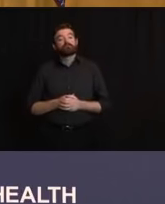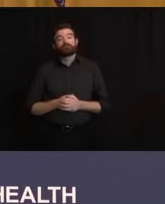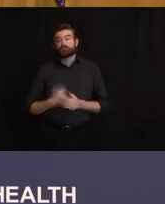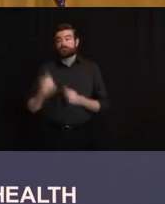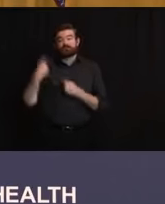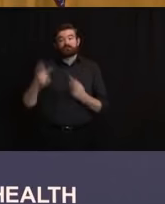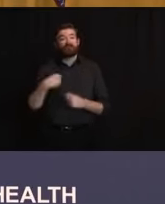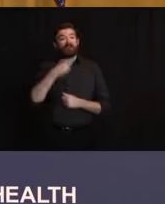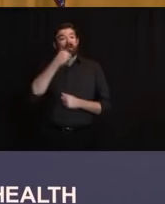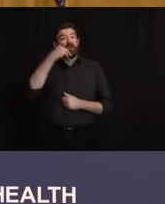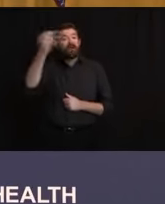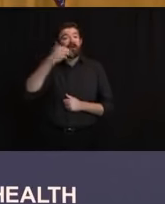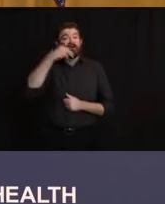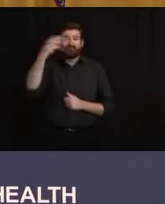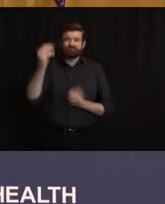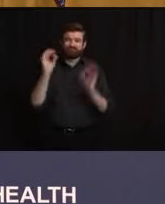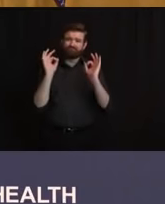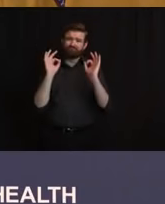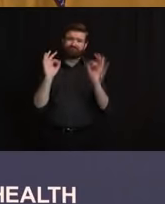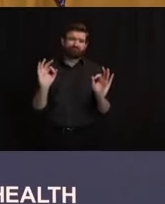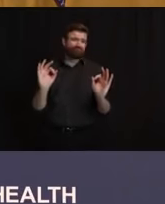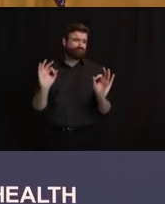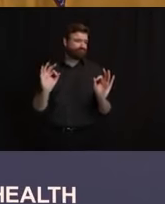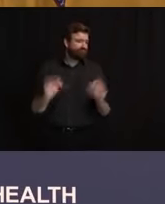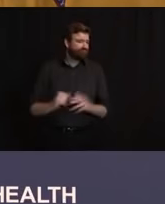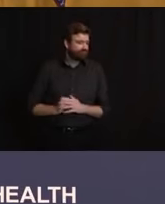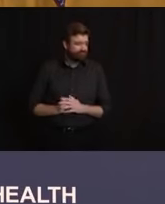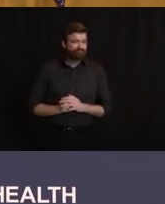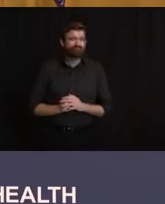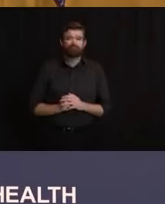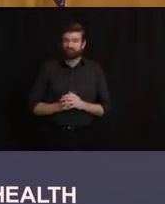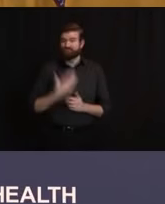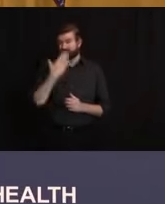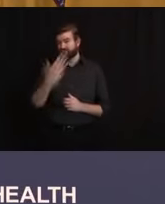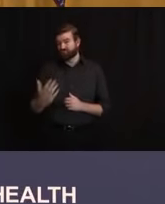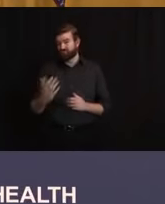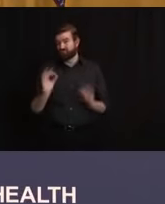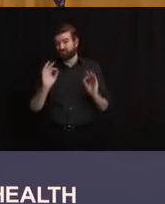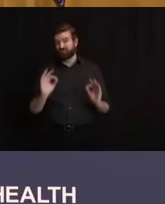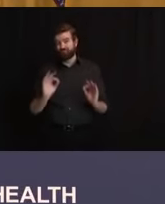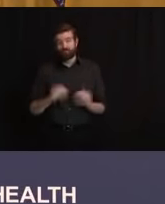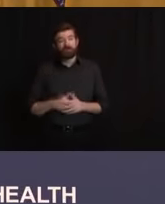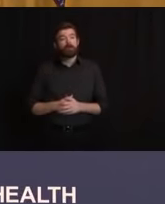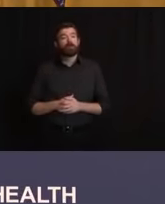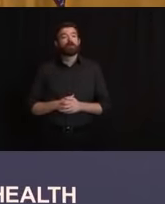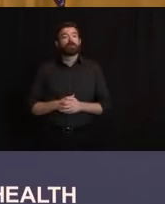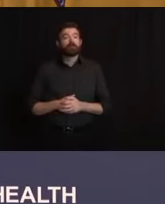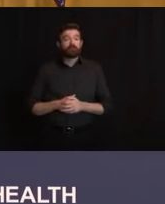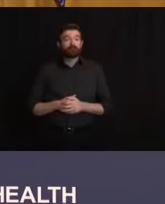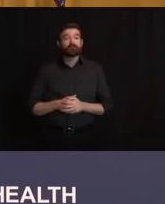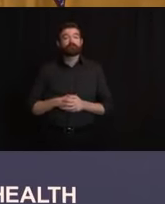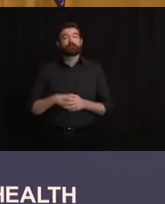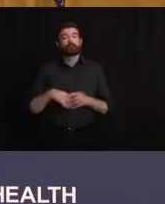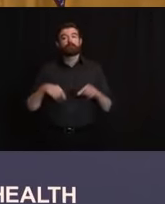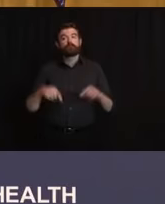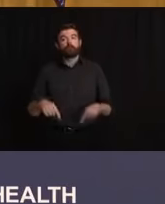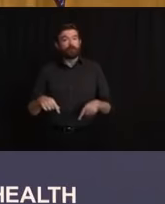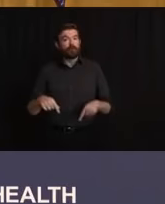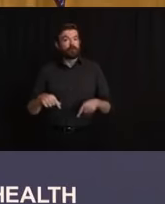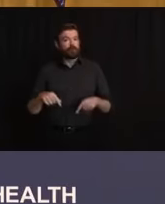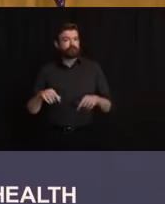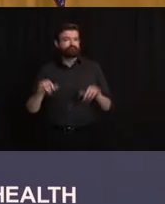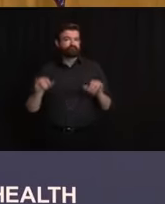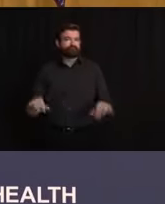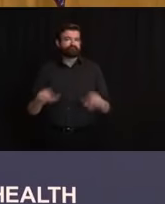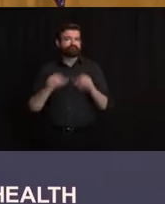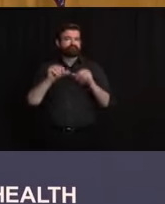were first rate. And let's remember, lastly, this isn't a life sentence. So we are hoping, I don't know when yet, but we